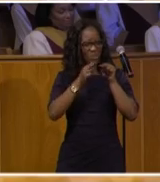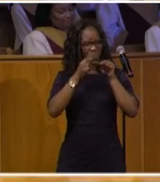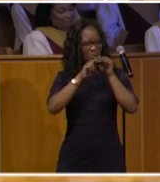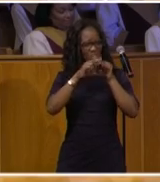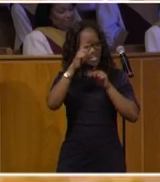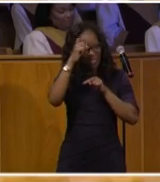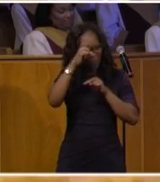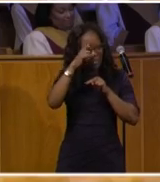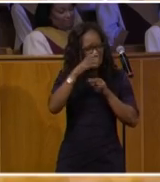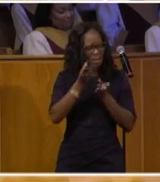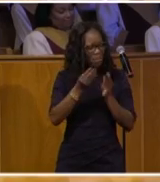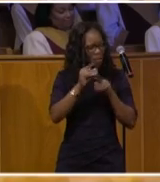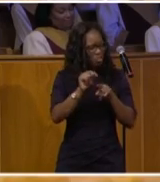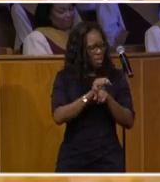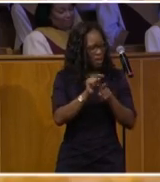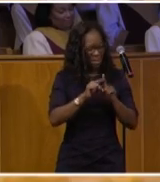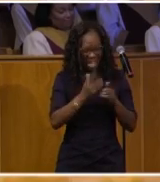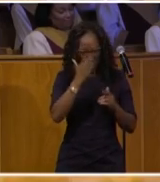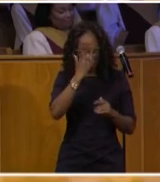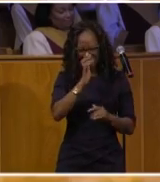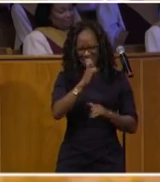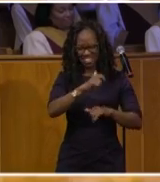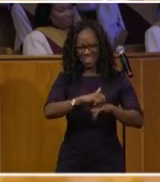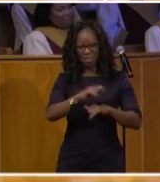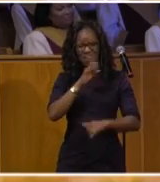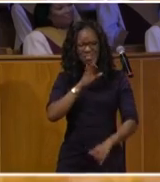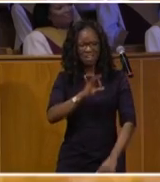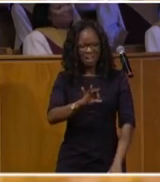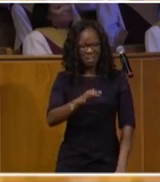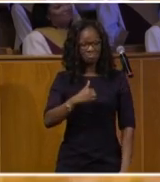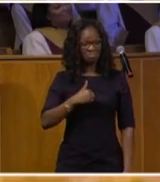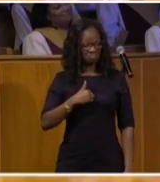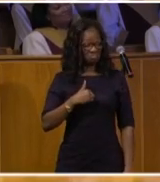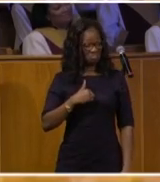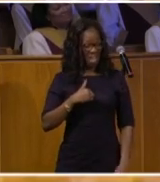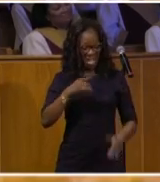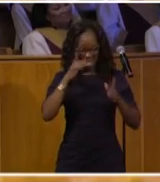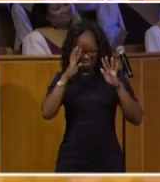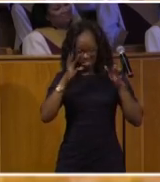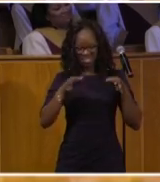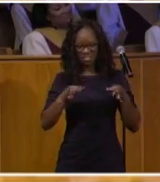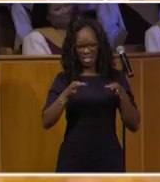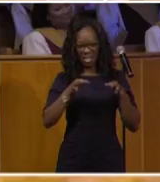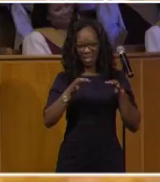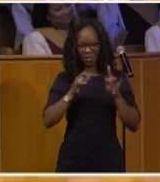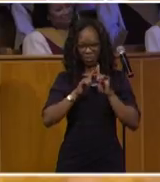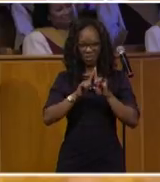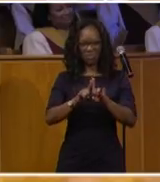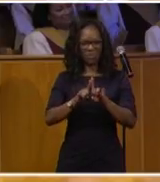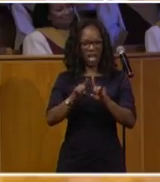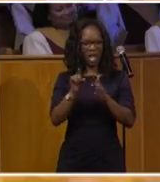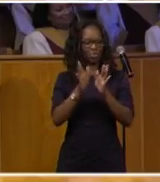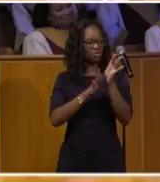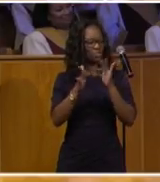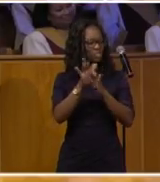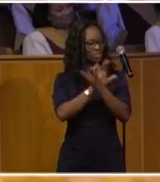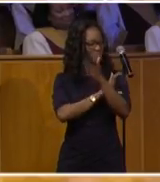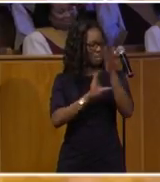strength. But I knew then that I had decided to follow Christ.